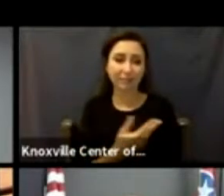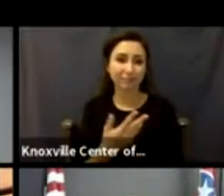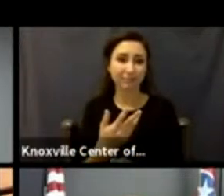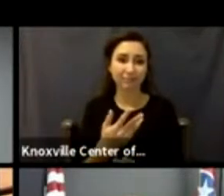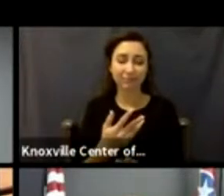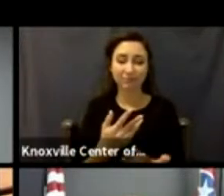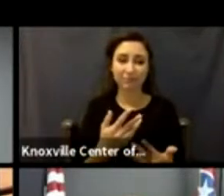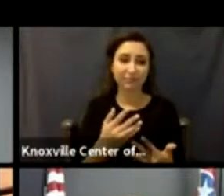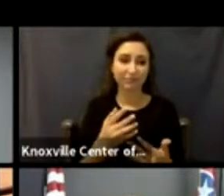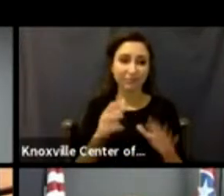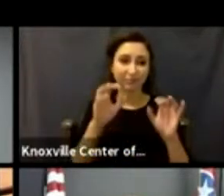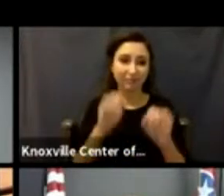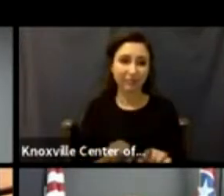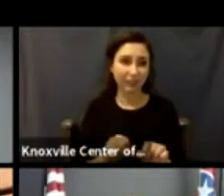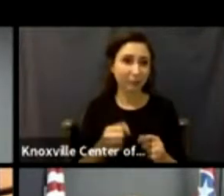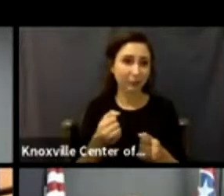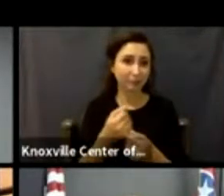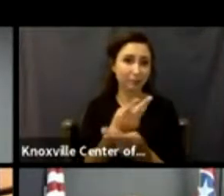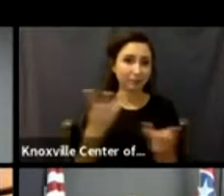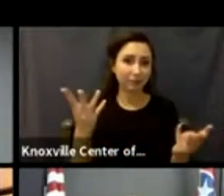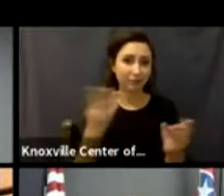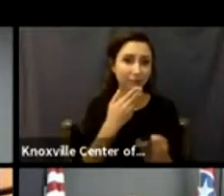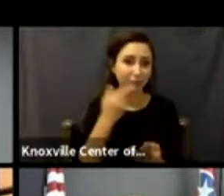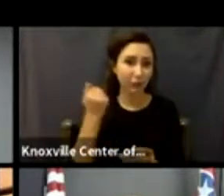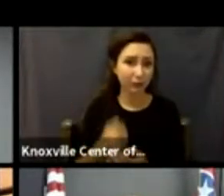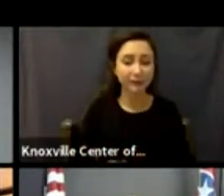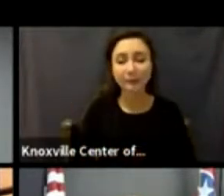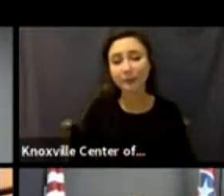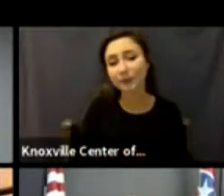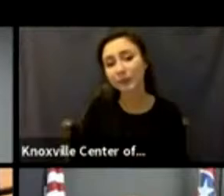penetrate the population better.